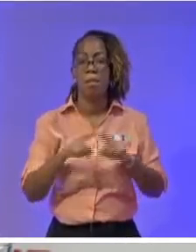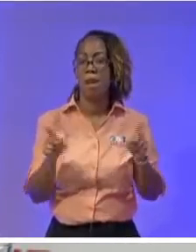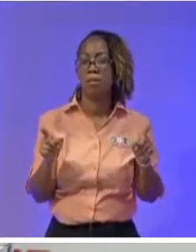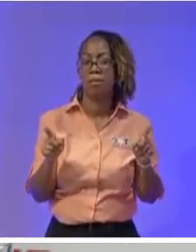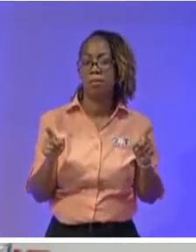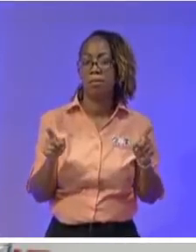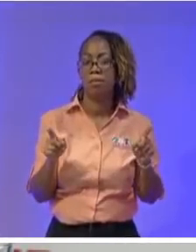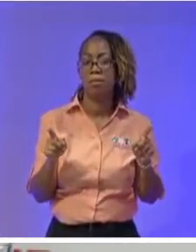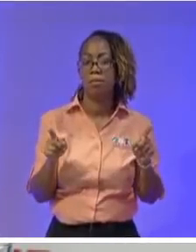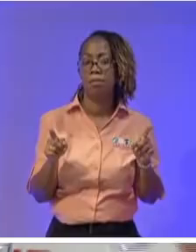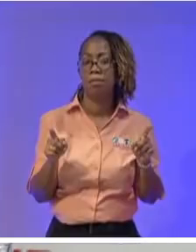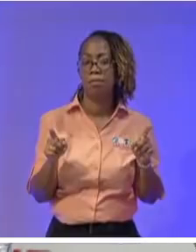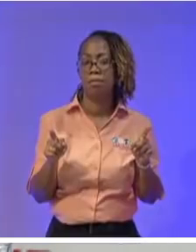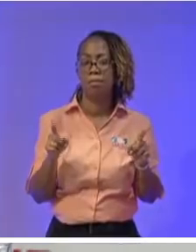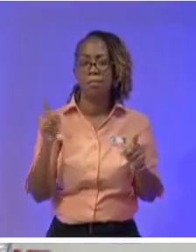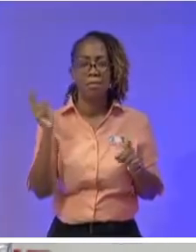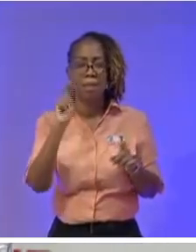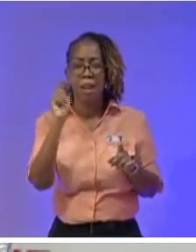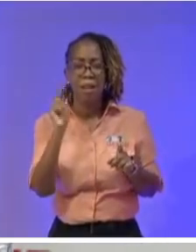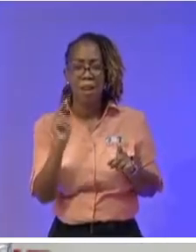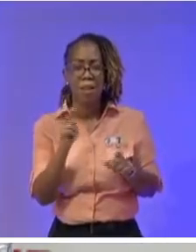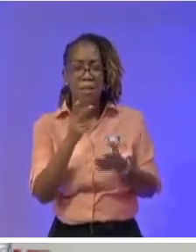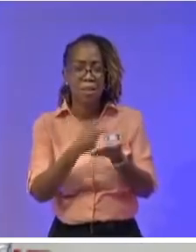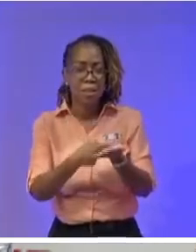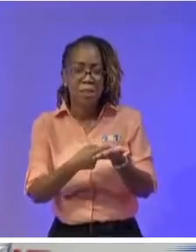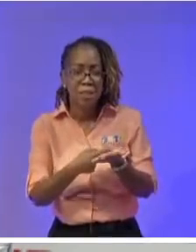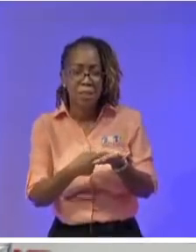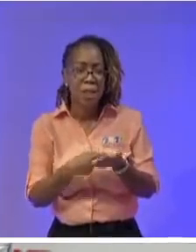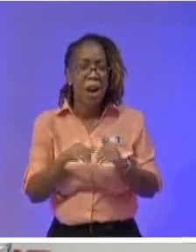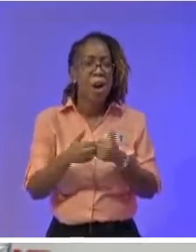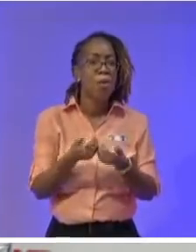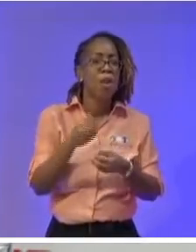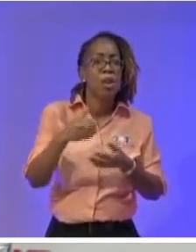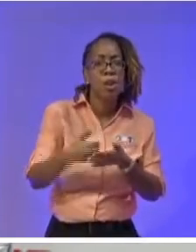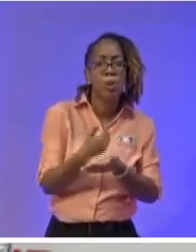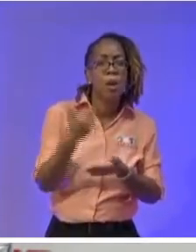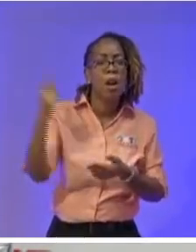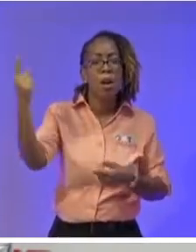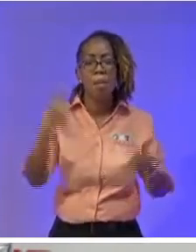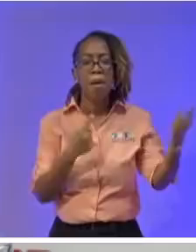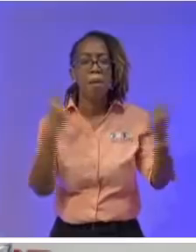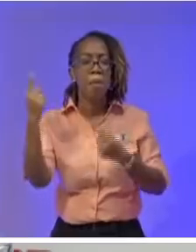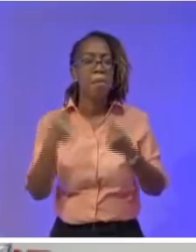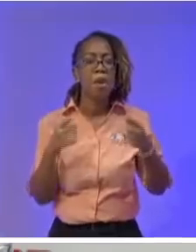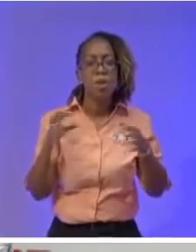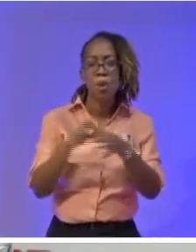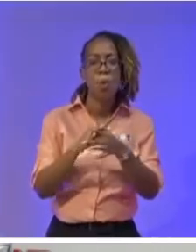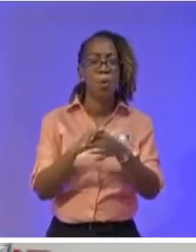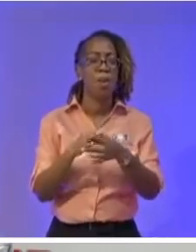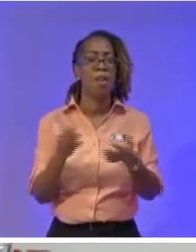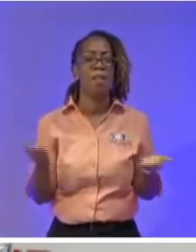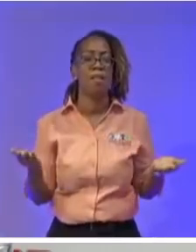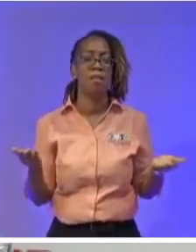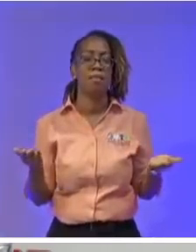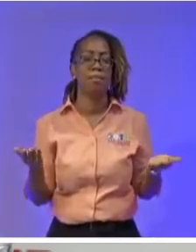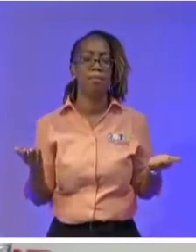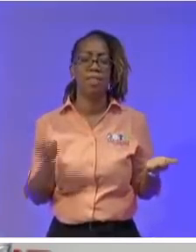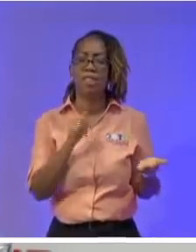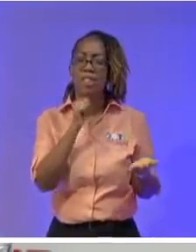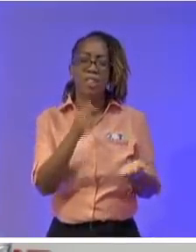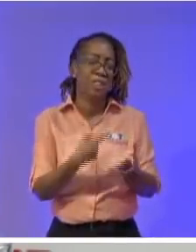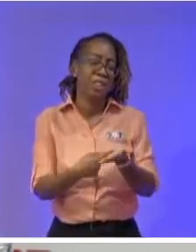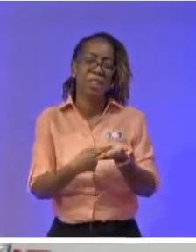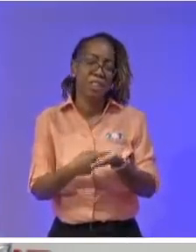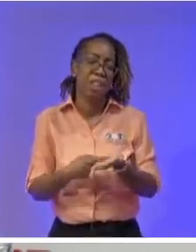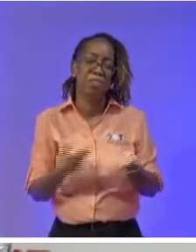what is never discussed is how many come into the system. So numbers at each ERHA that